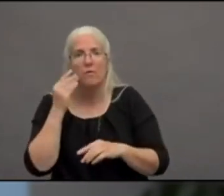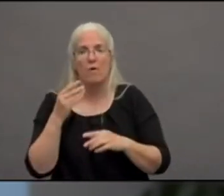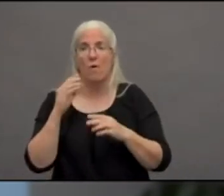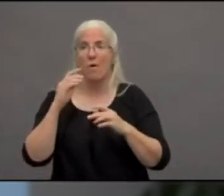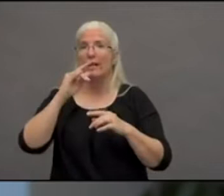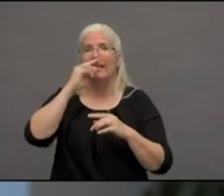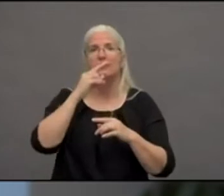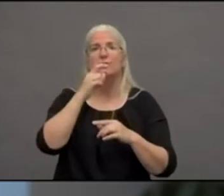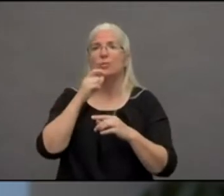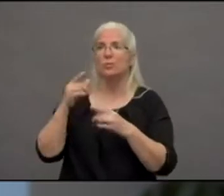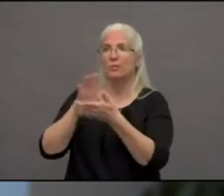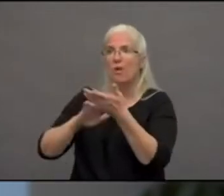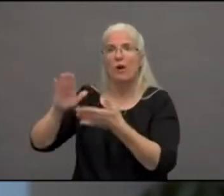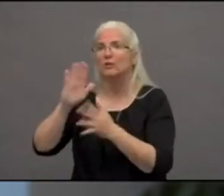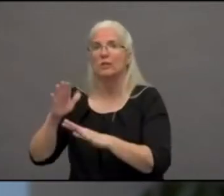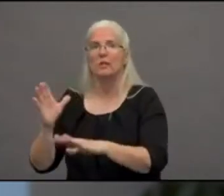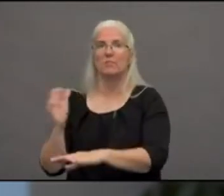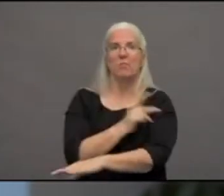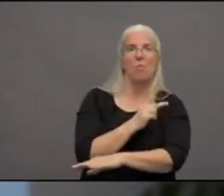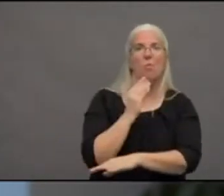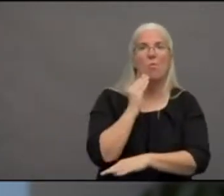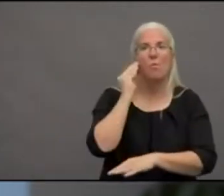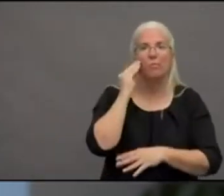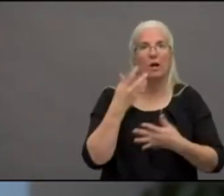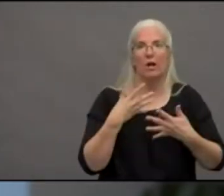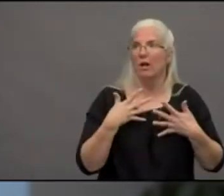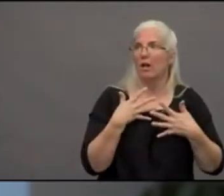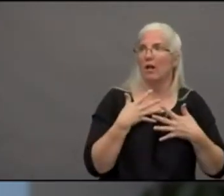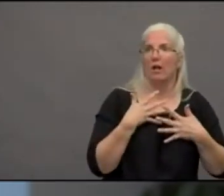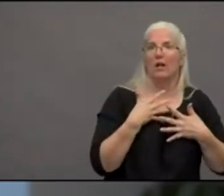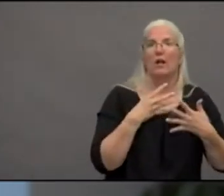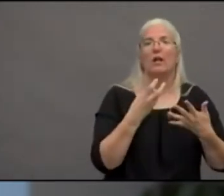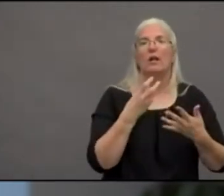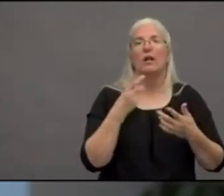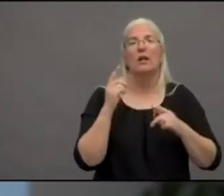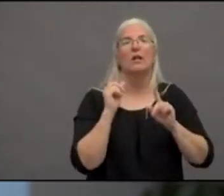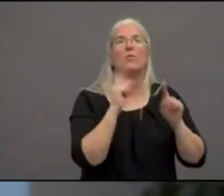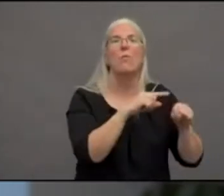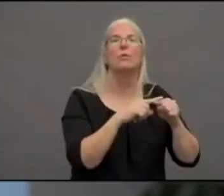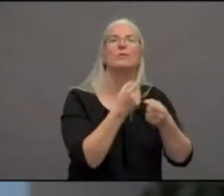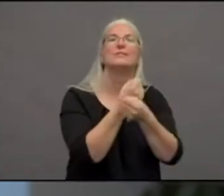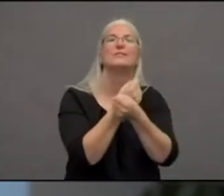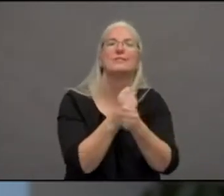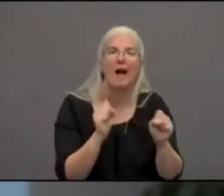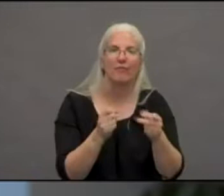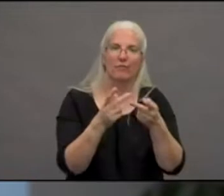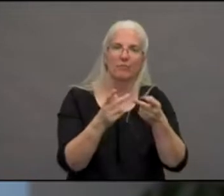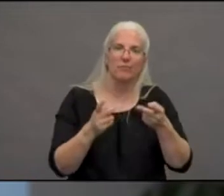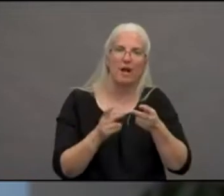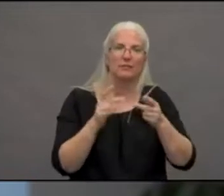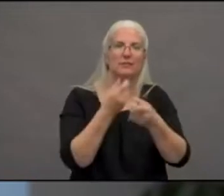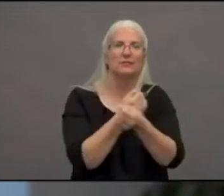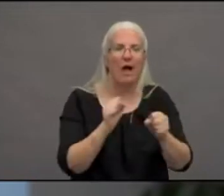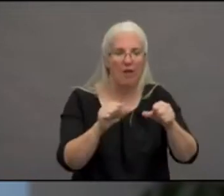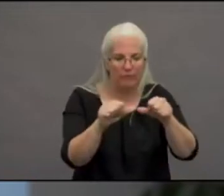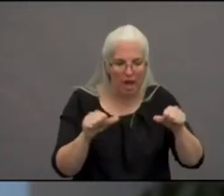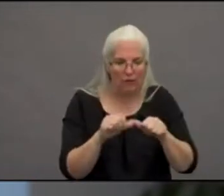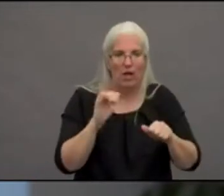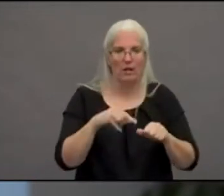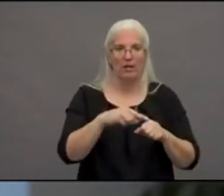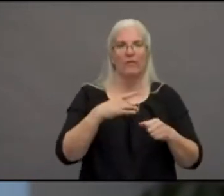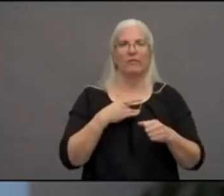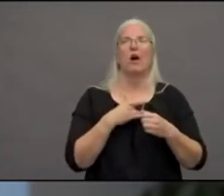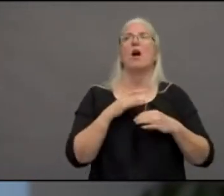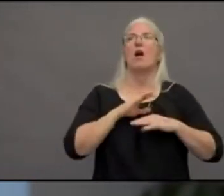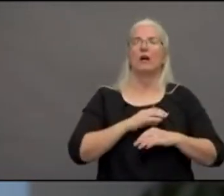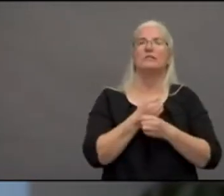they were in to come to an environment that feels safe, that's sort of a harbor, if you will, of connection and support. And then we